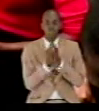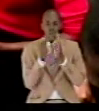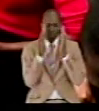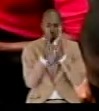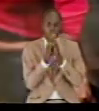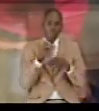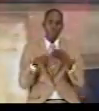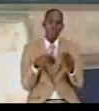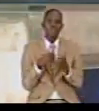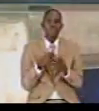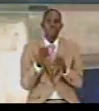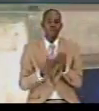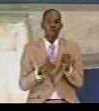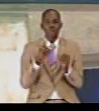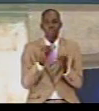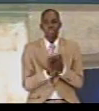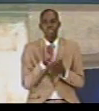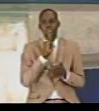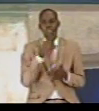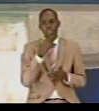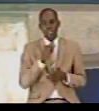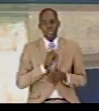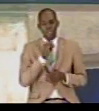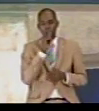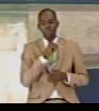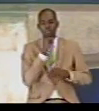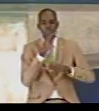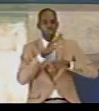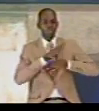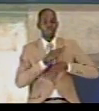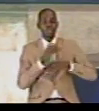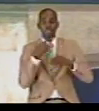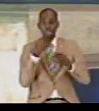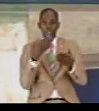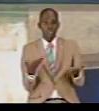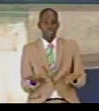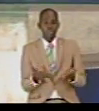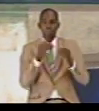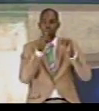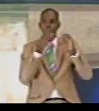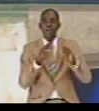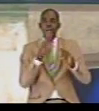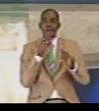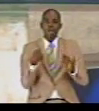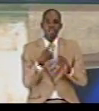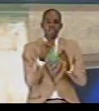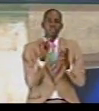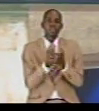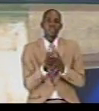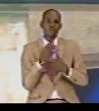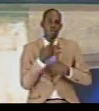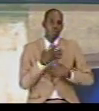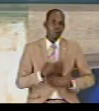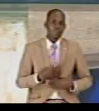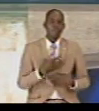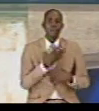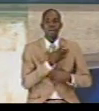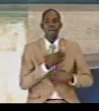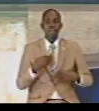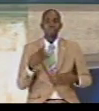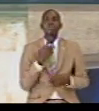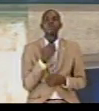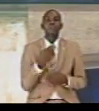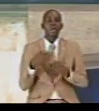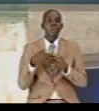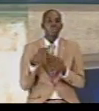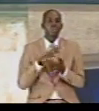not satisfied. It says, blessed are they which do hunger and thirst after righteousness. Tell